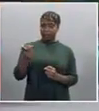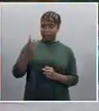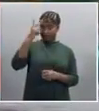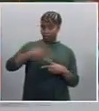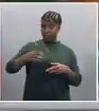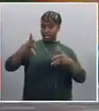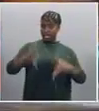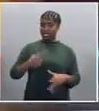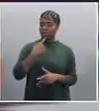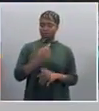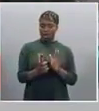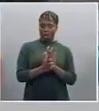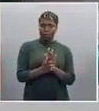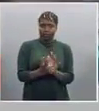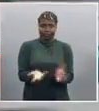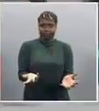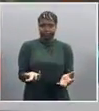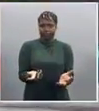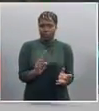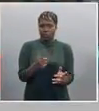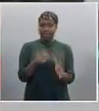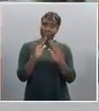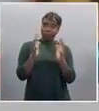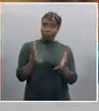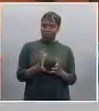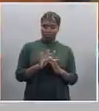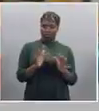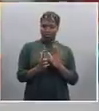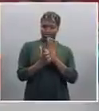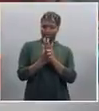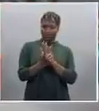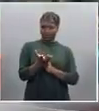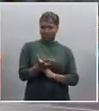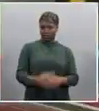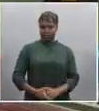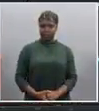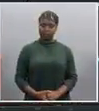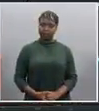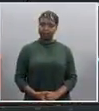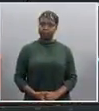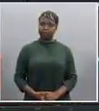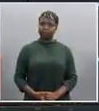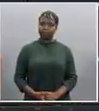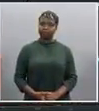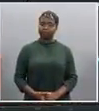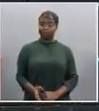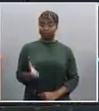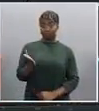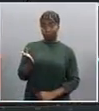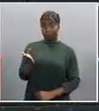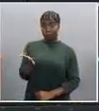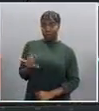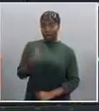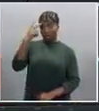Cornelius believes the regulations will likely be unlawful in parts of the world. And he joins me